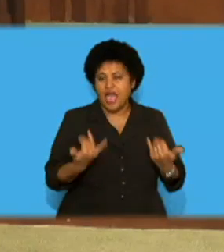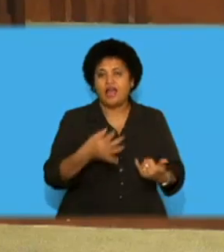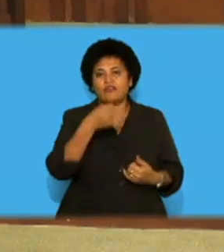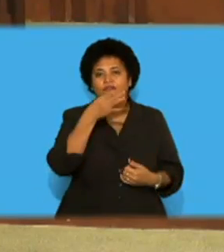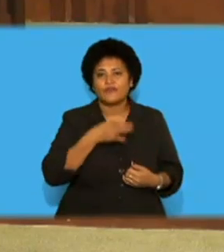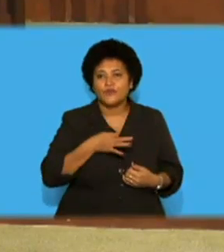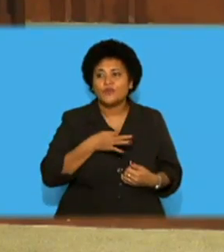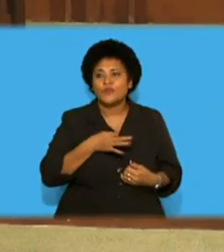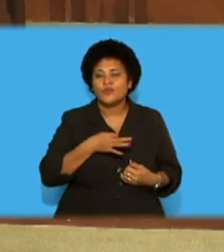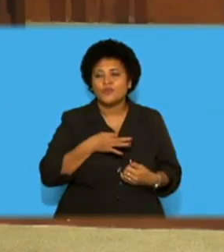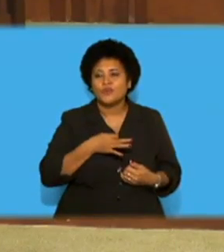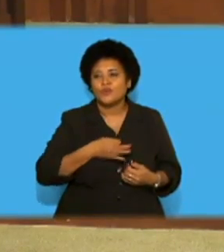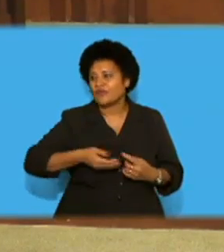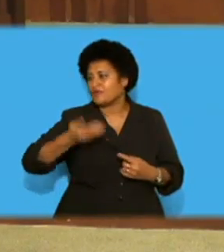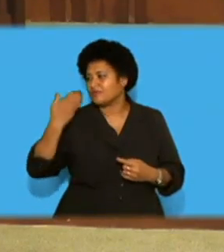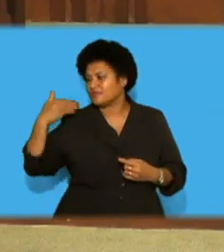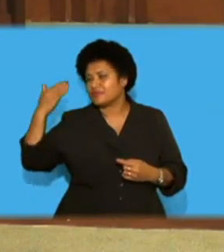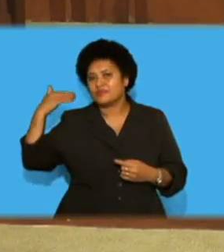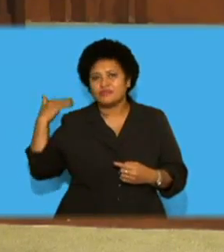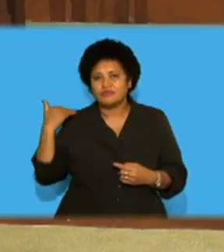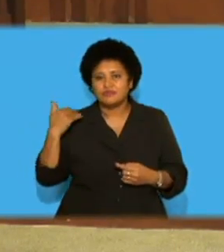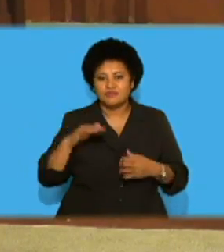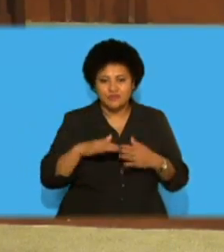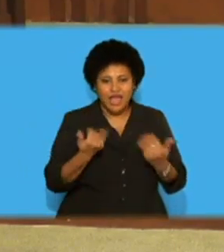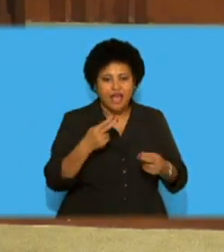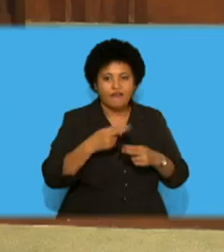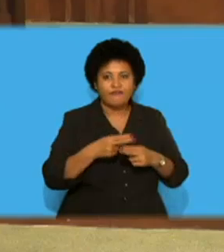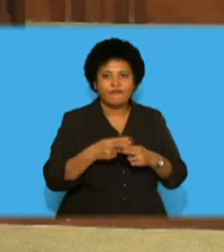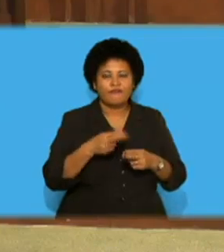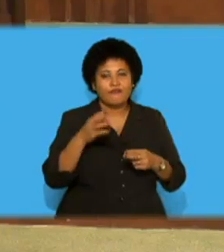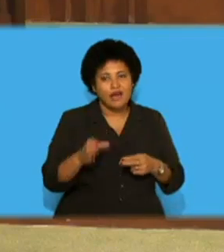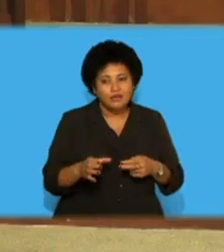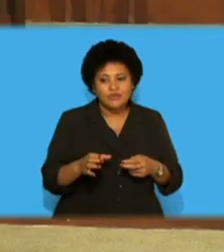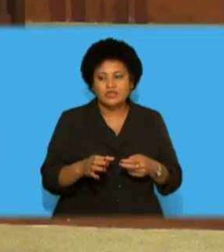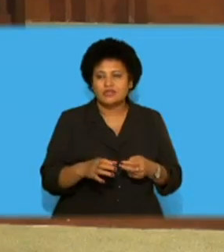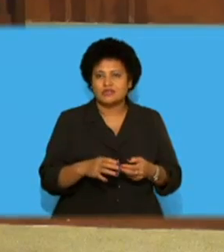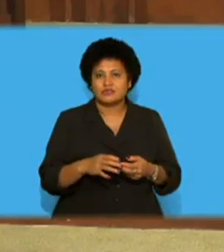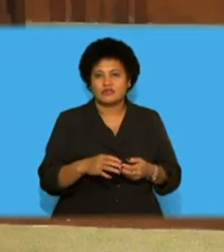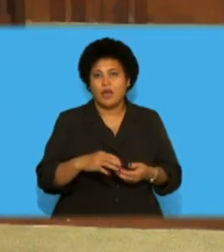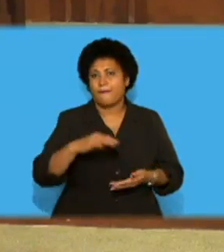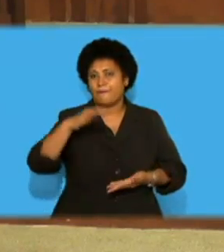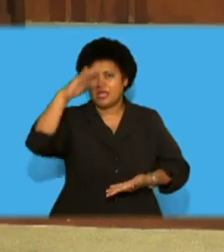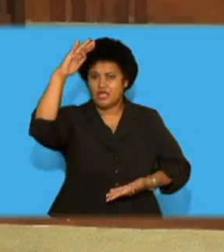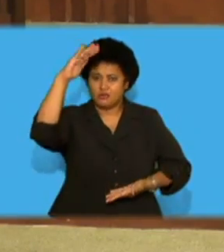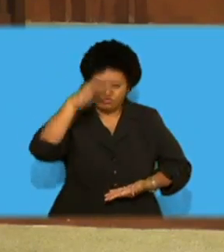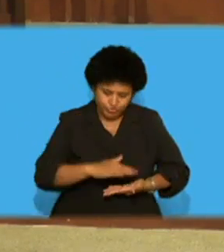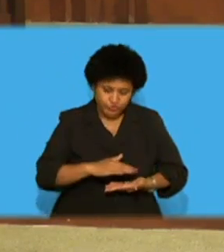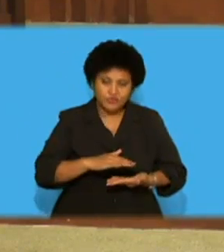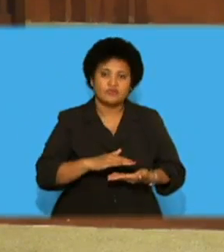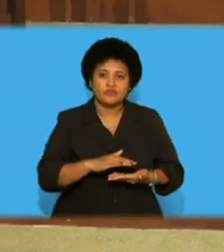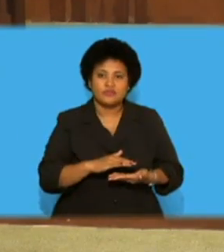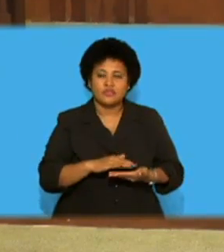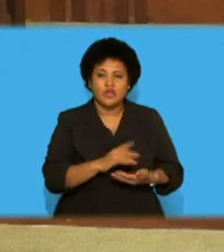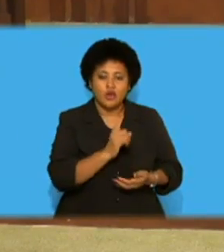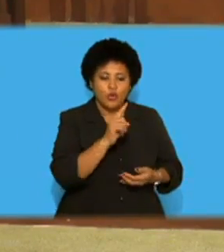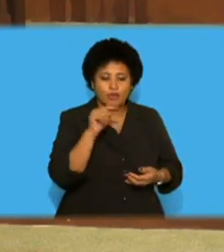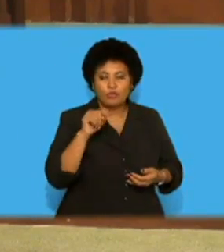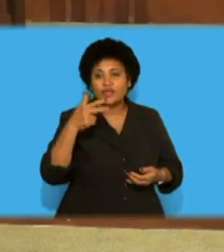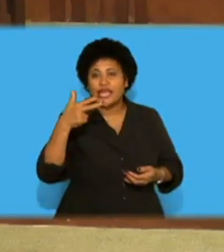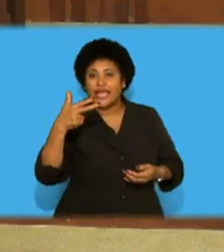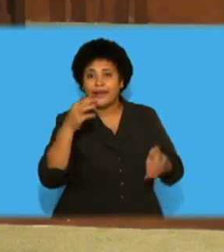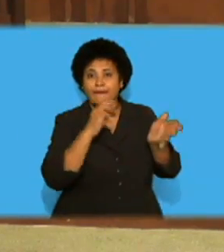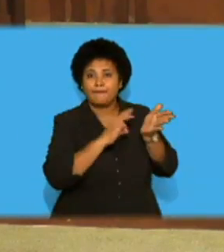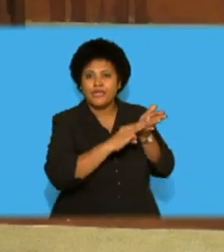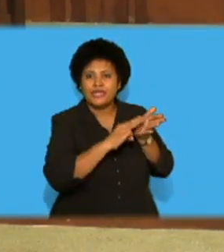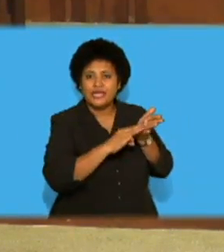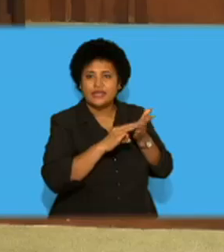Can he tell the people of this country that there has been a massive decline of 1.84 million tons of cane? And this